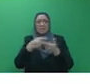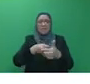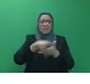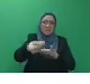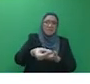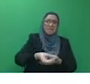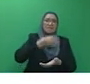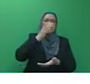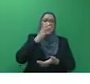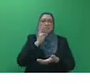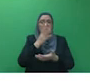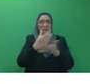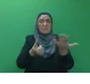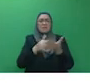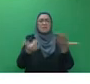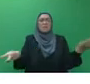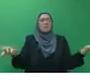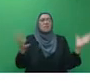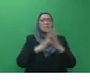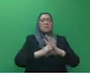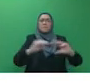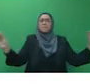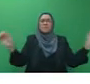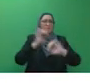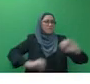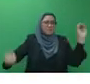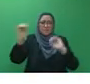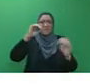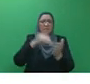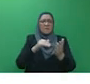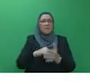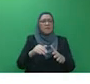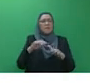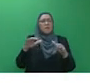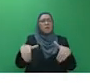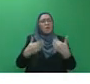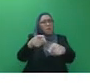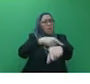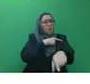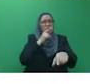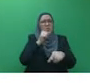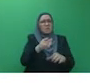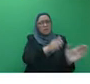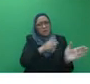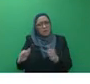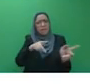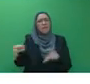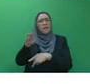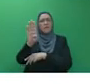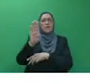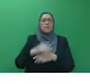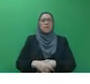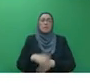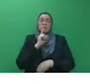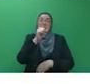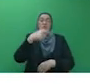and what have you that's gone so how long was it before you realize were you reeling before you had to put together a plan b how many months